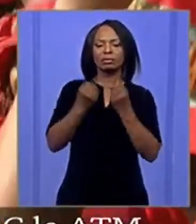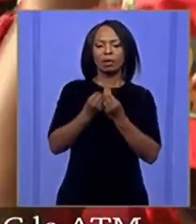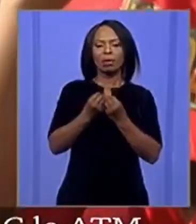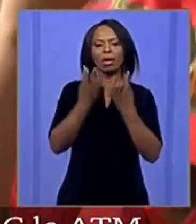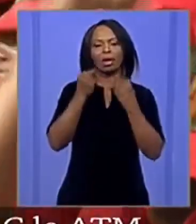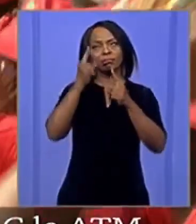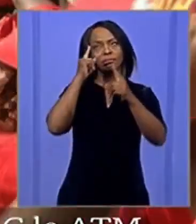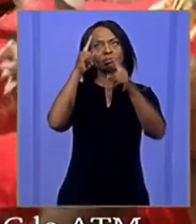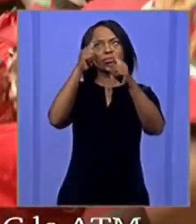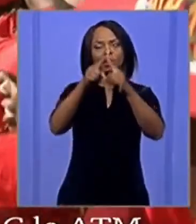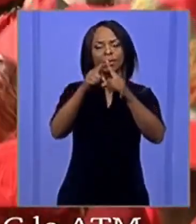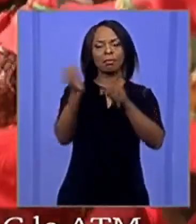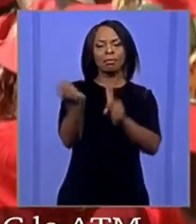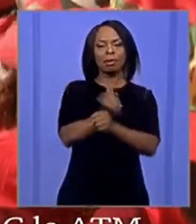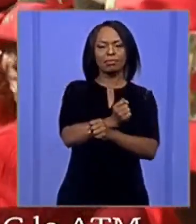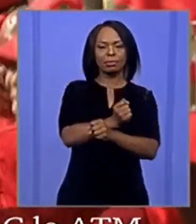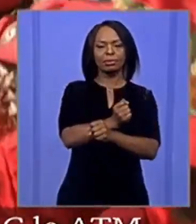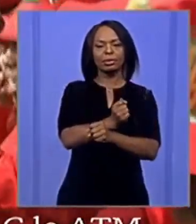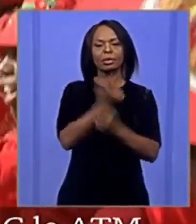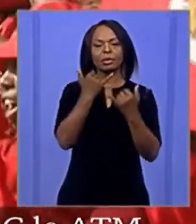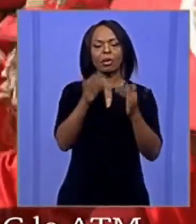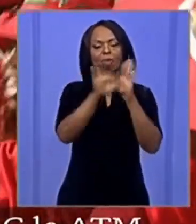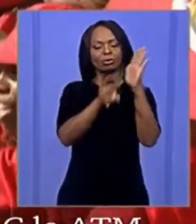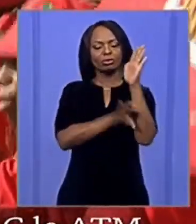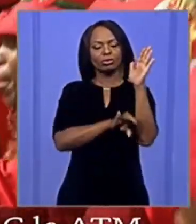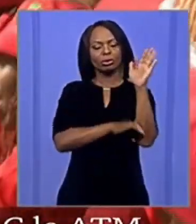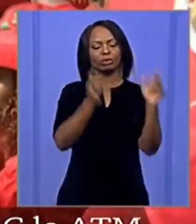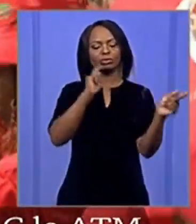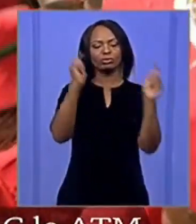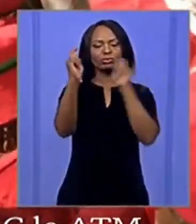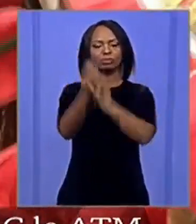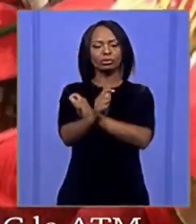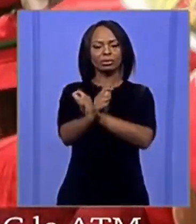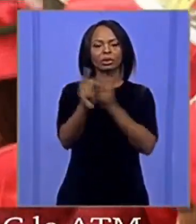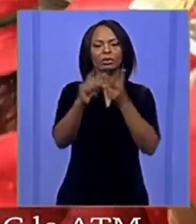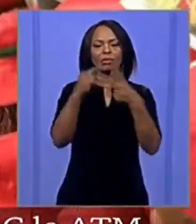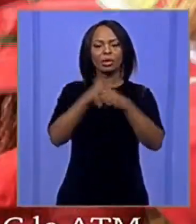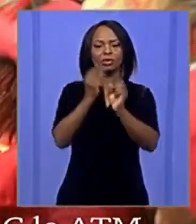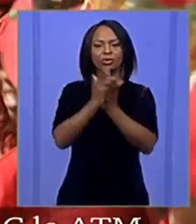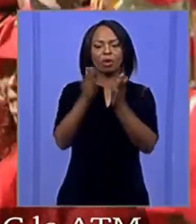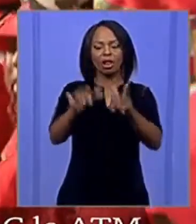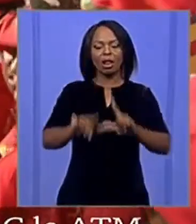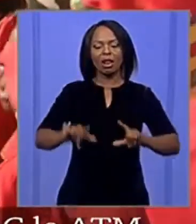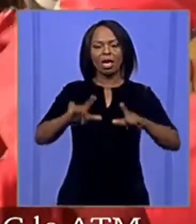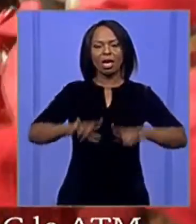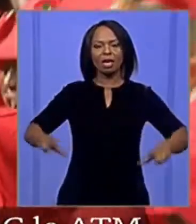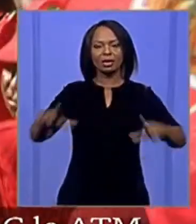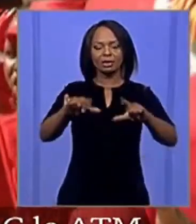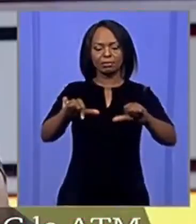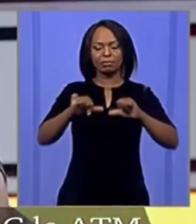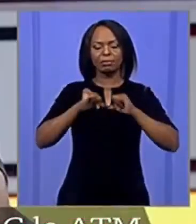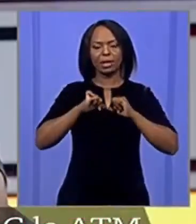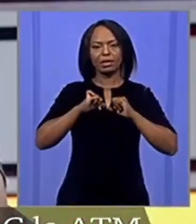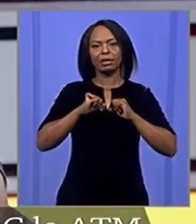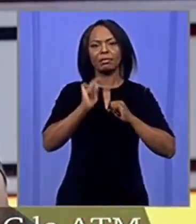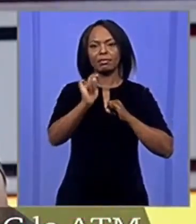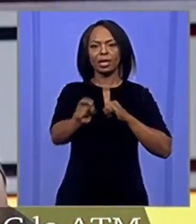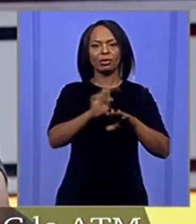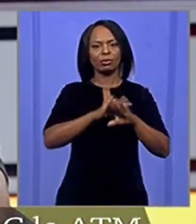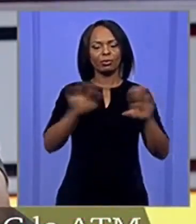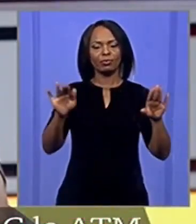ka maiteko a go fetola molaotheo le go netefatsa fa poelo ya mafatshe ntle le phimolakeledi e diragadiwa. The